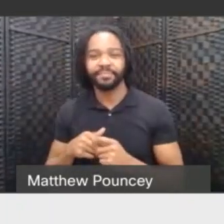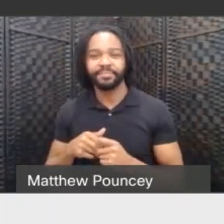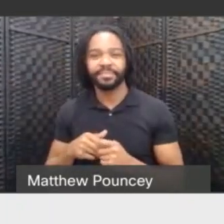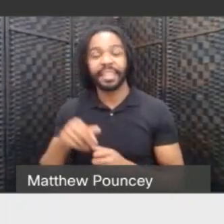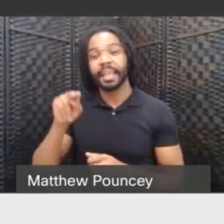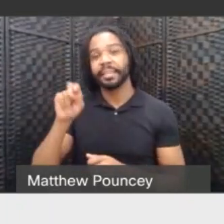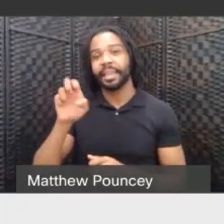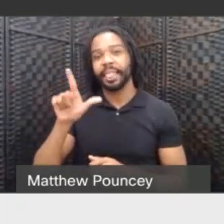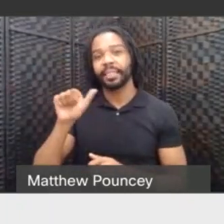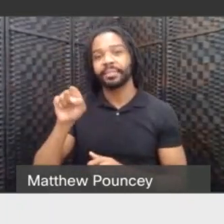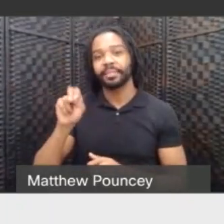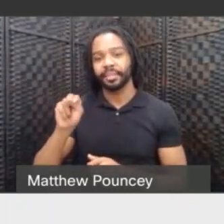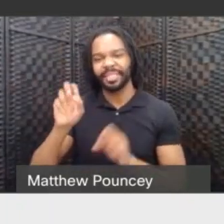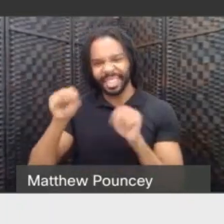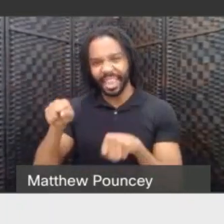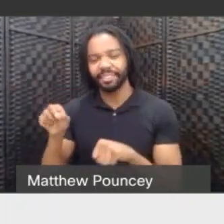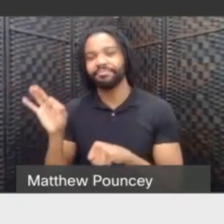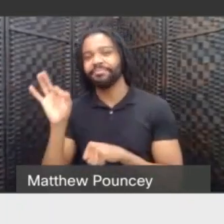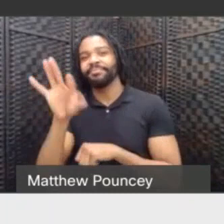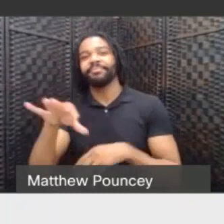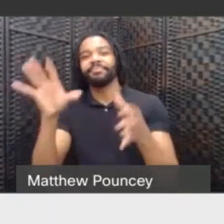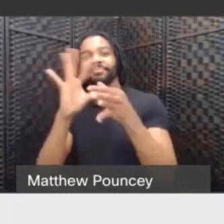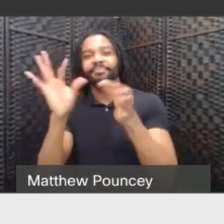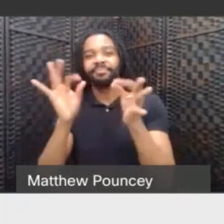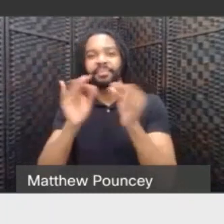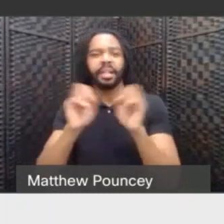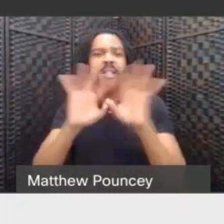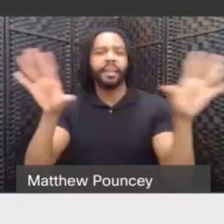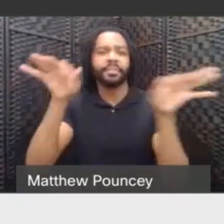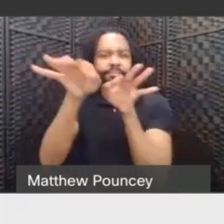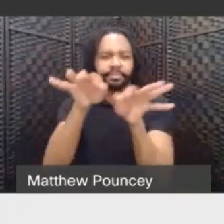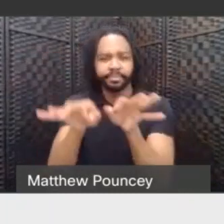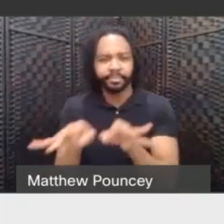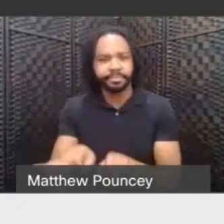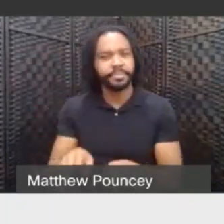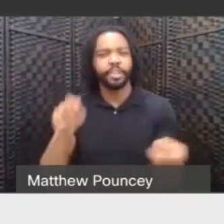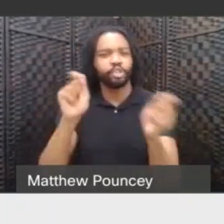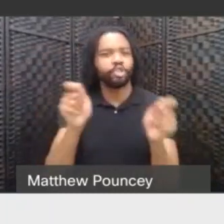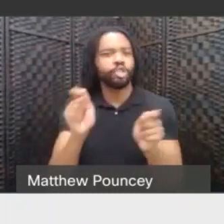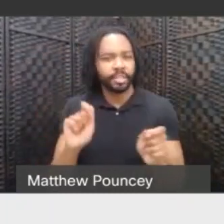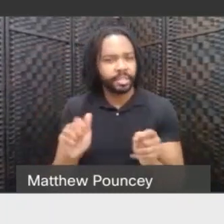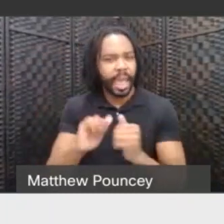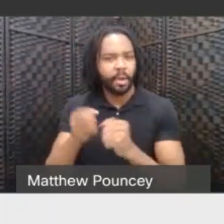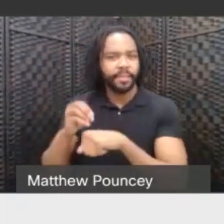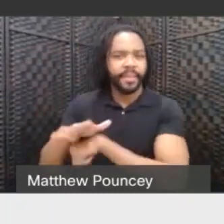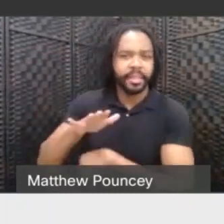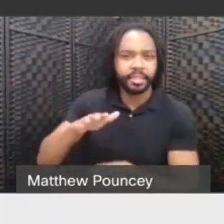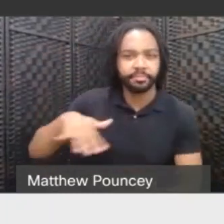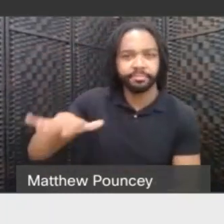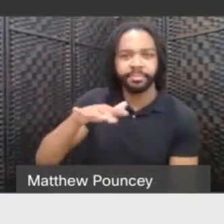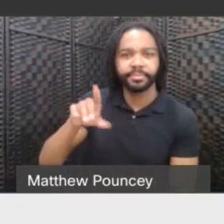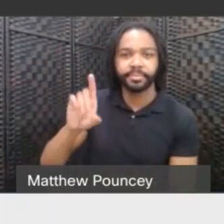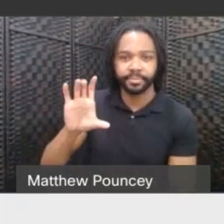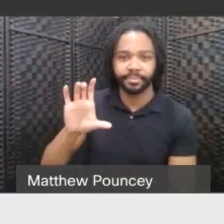Nelson can chime in and provide some clarification about these changes and how this affects how we're doing things in the district.